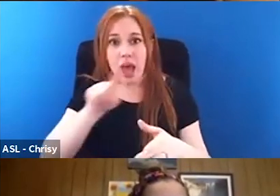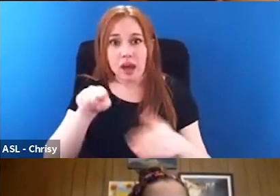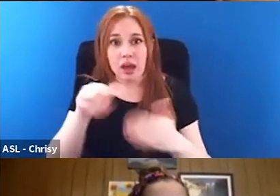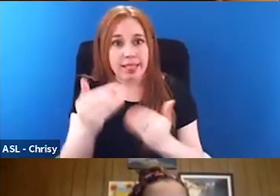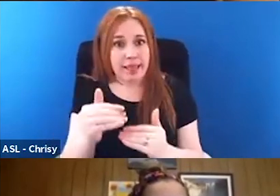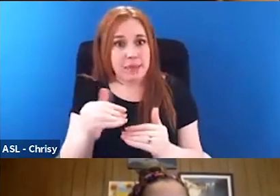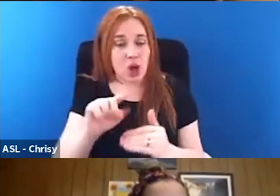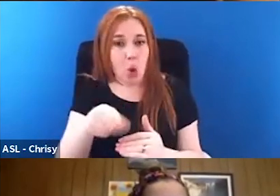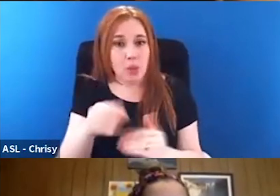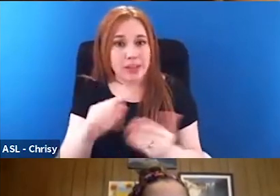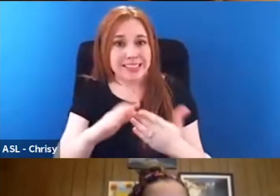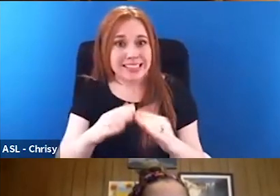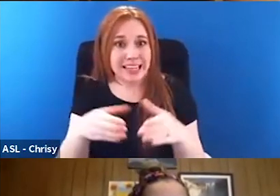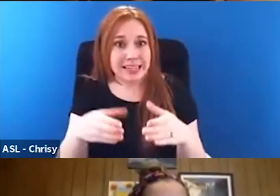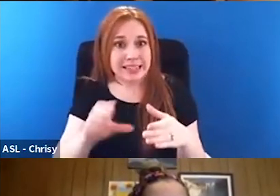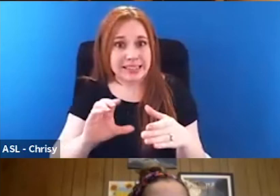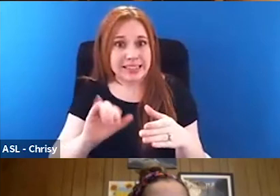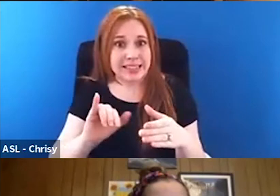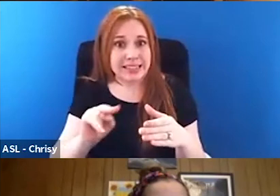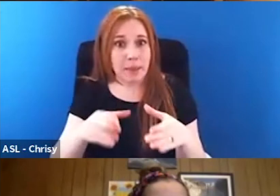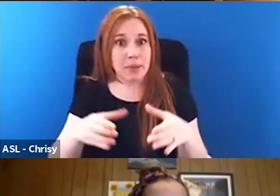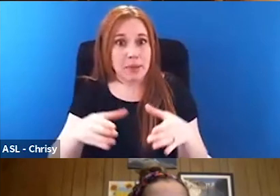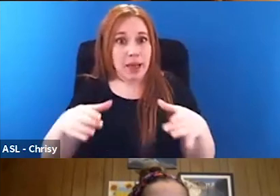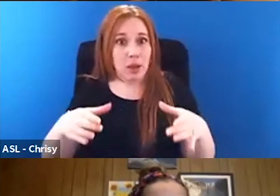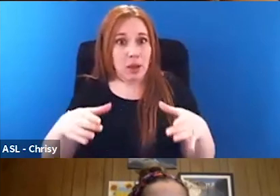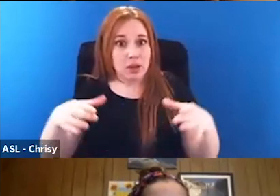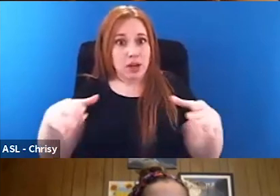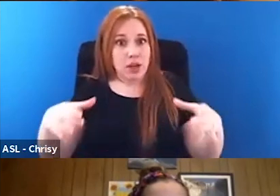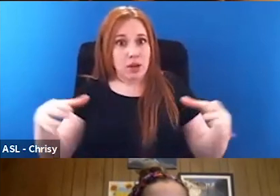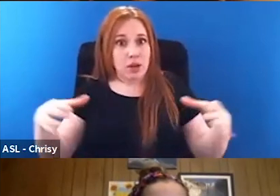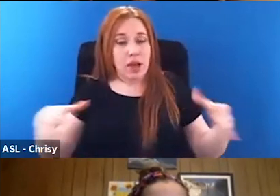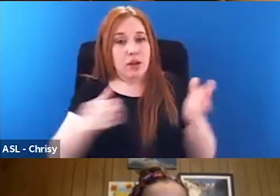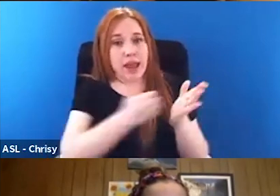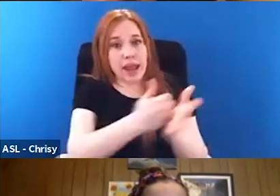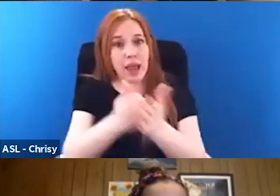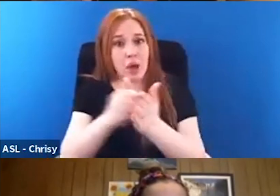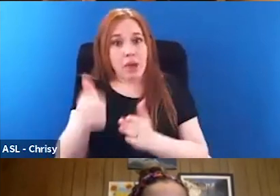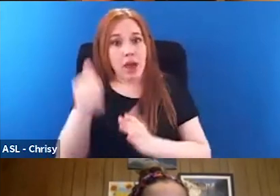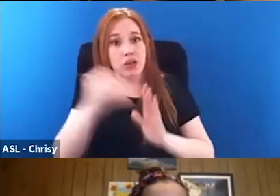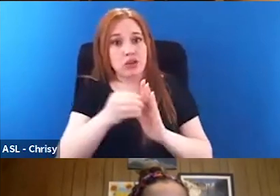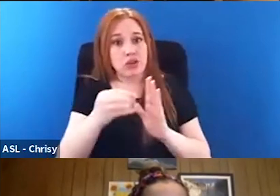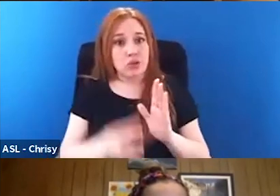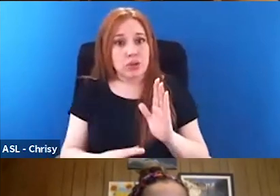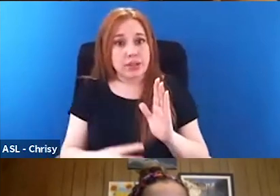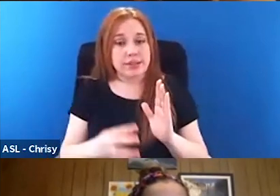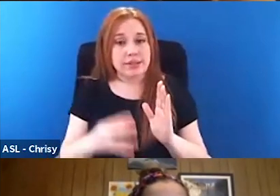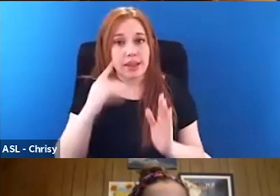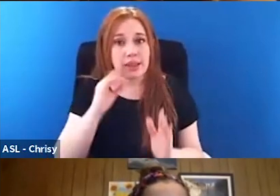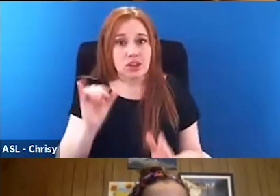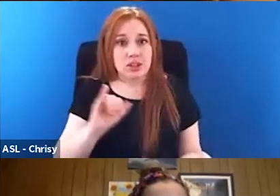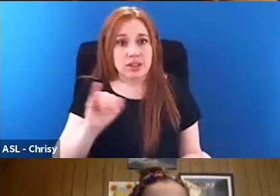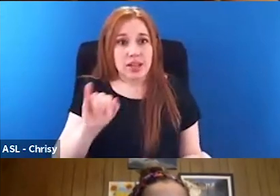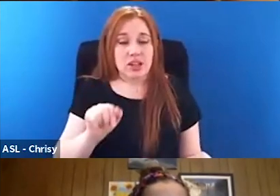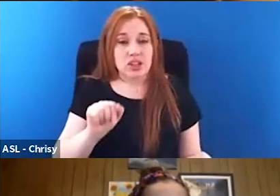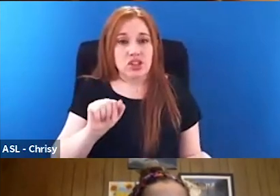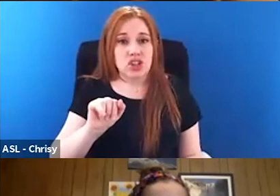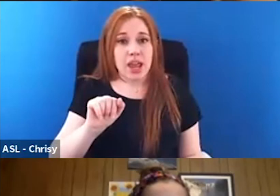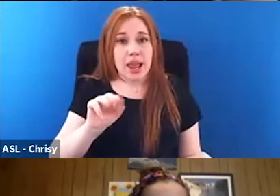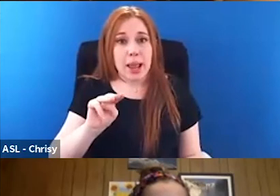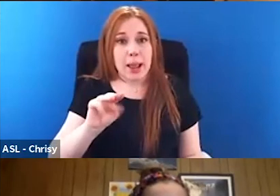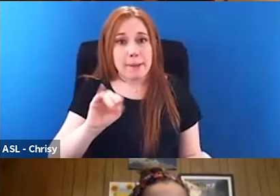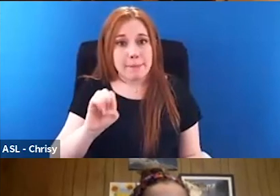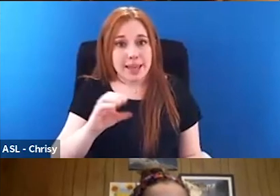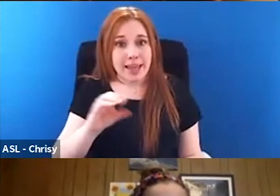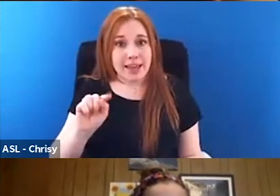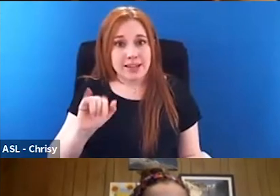we really start to help other students? Because I think, just as Jamie and Tysonn said, I